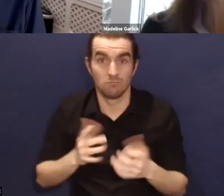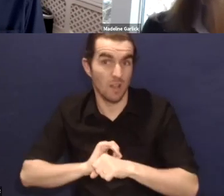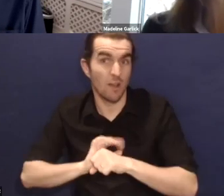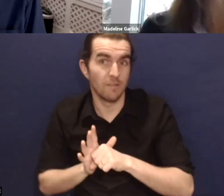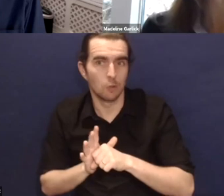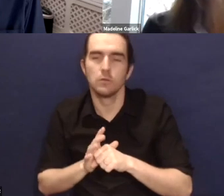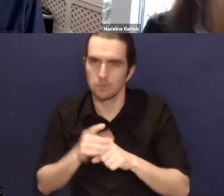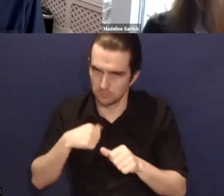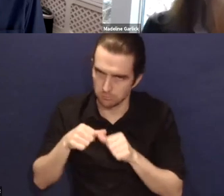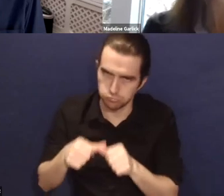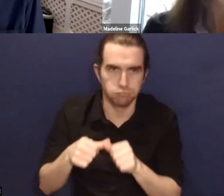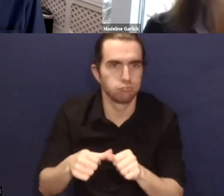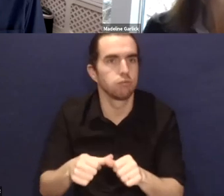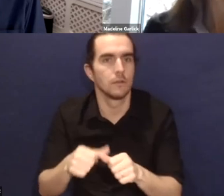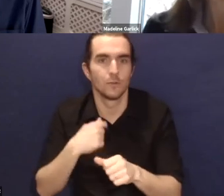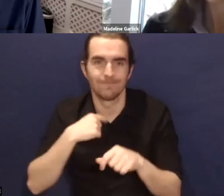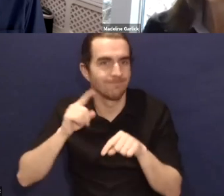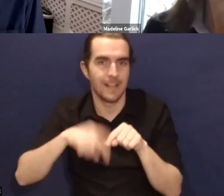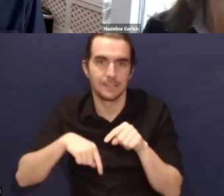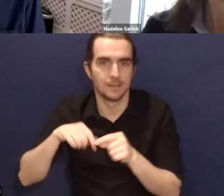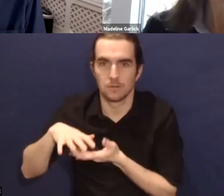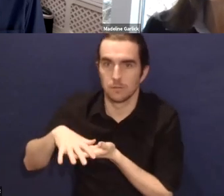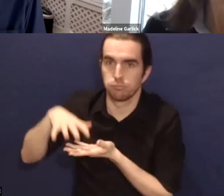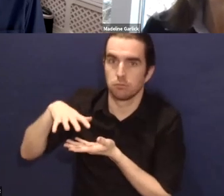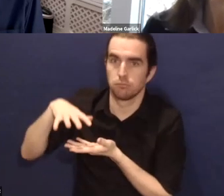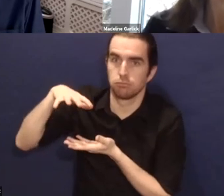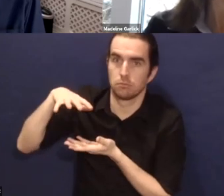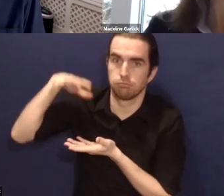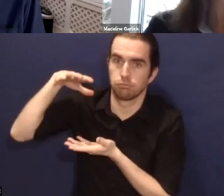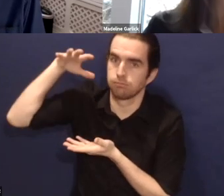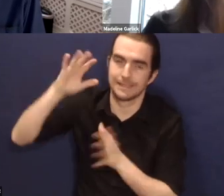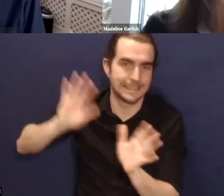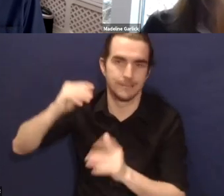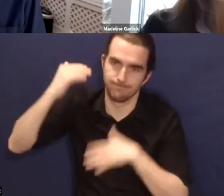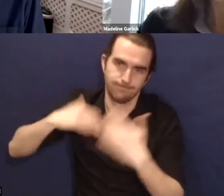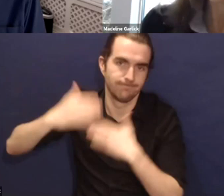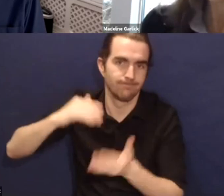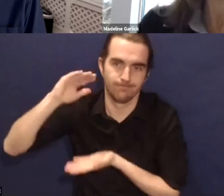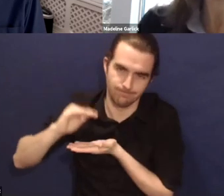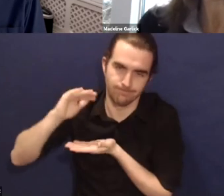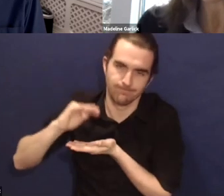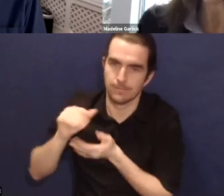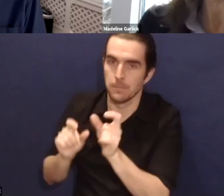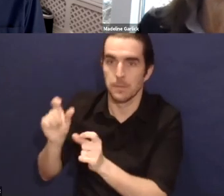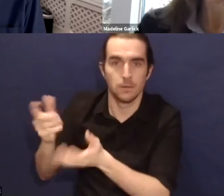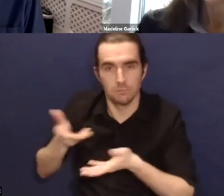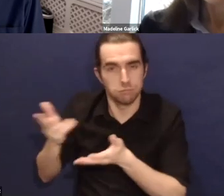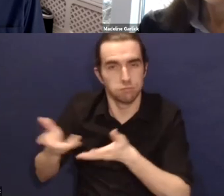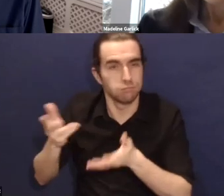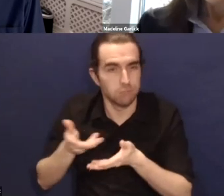right to protection and need to get on with their lives are left waiting because the bureaucracy is unable to deal with their